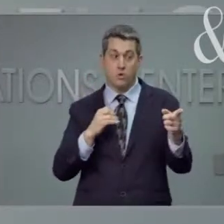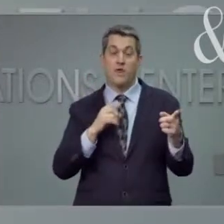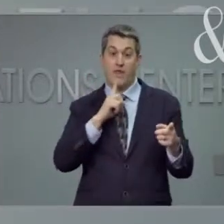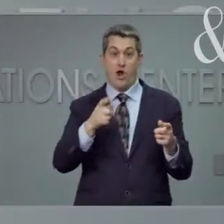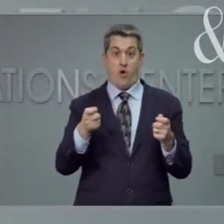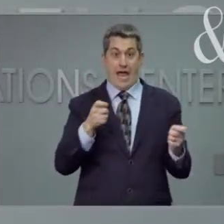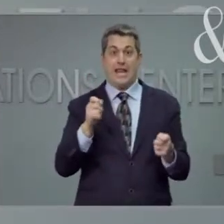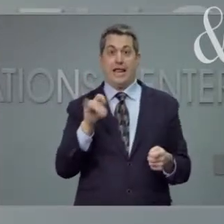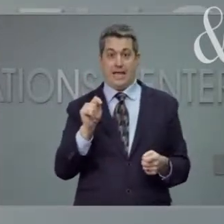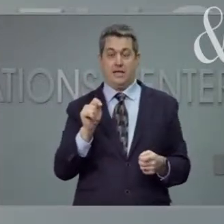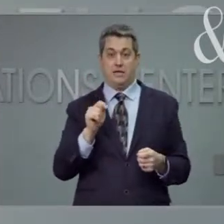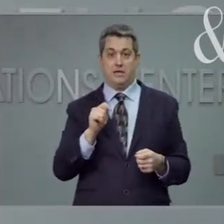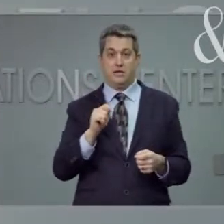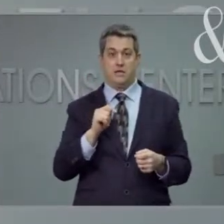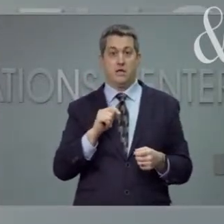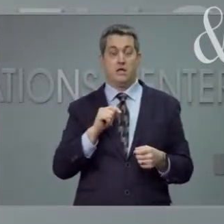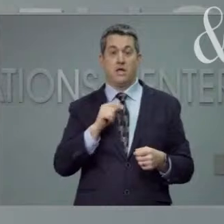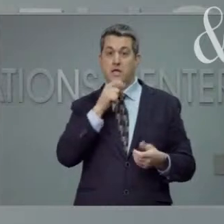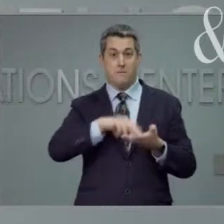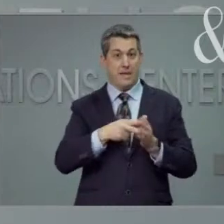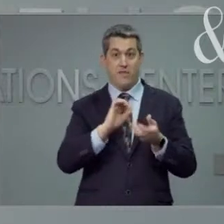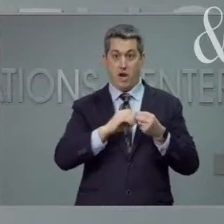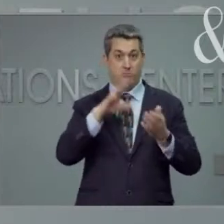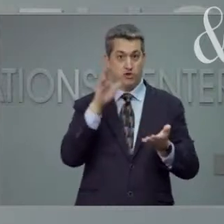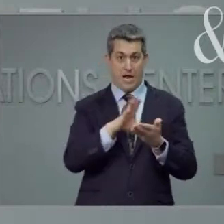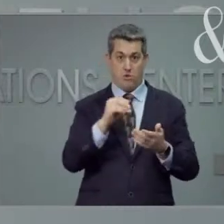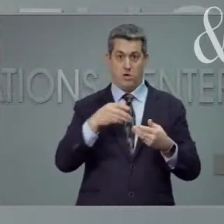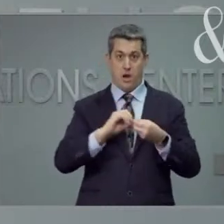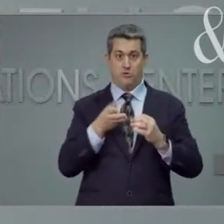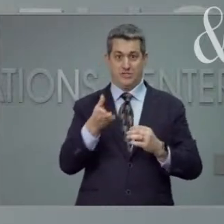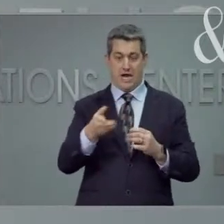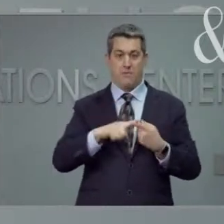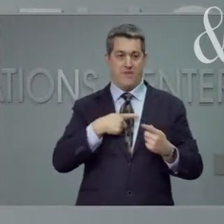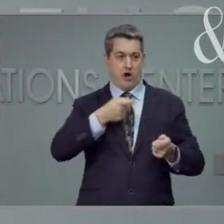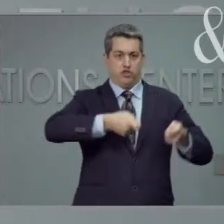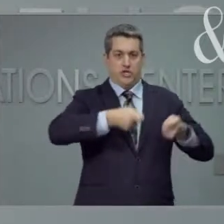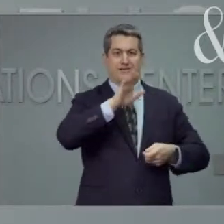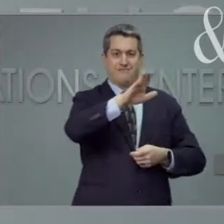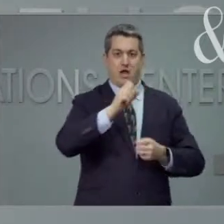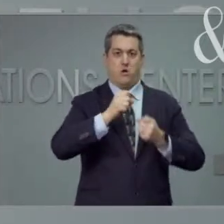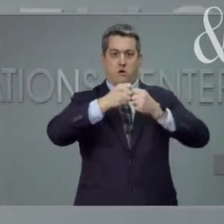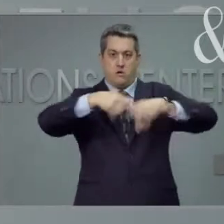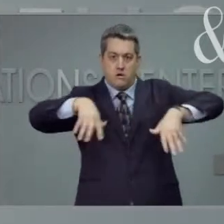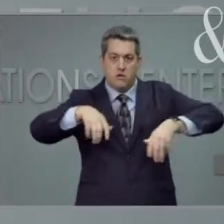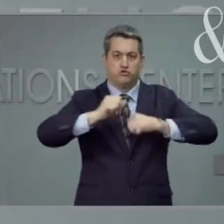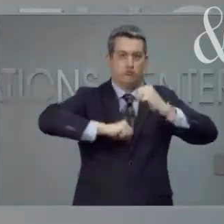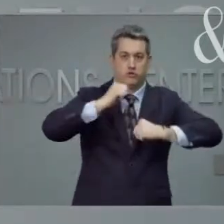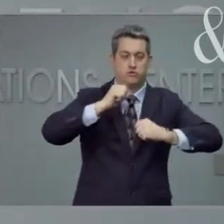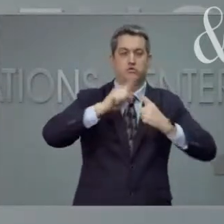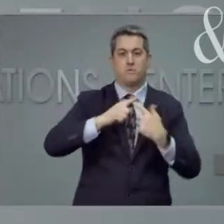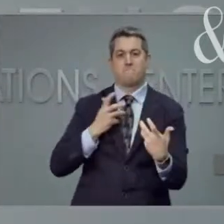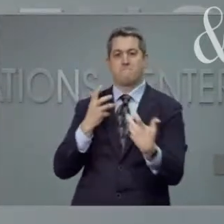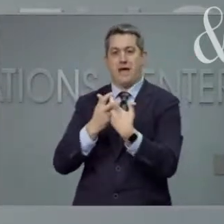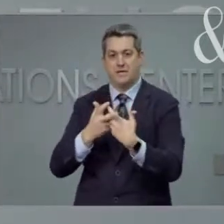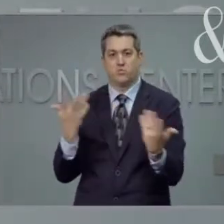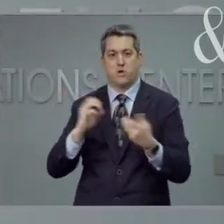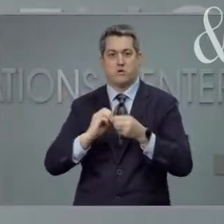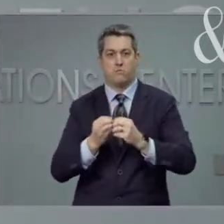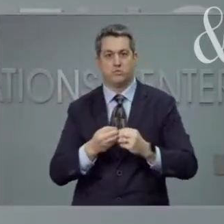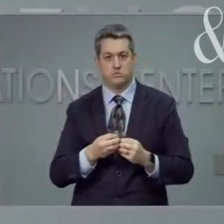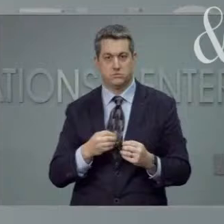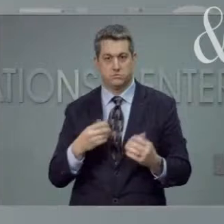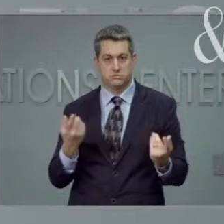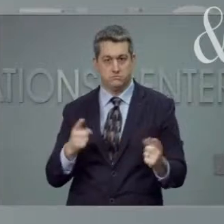but they're doing it. They're collaborating, they're moving patients around, and they're working closely with us at the state. I think our teams are in nearly